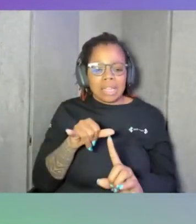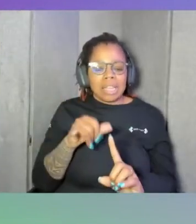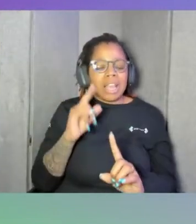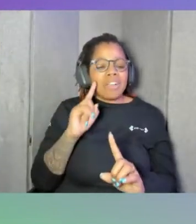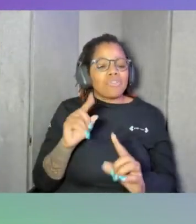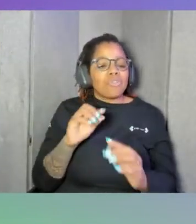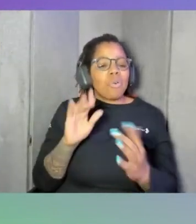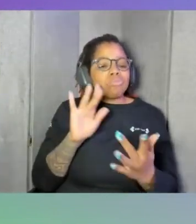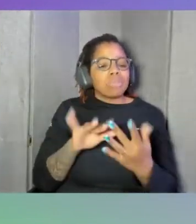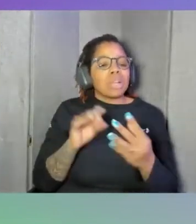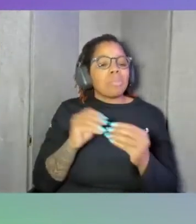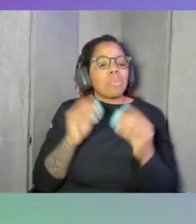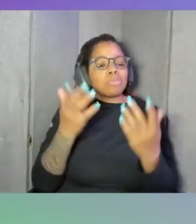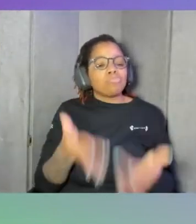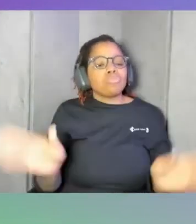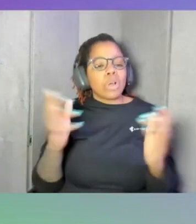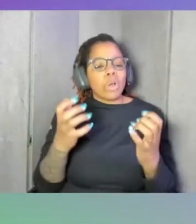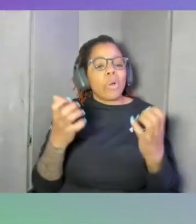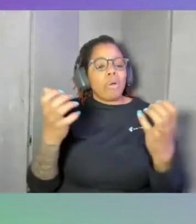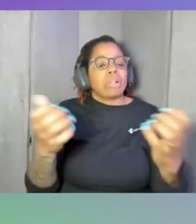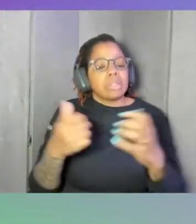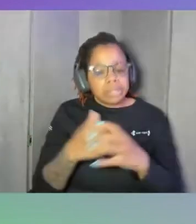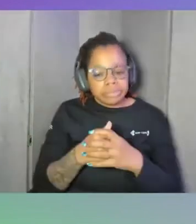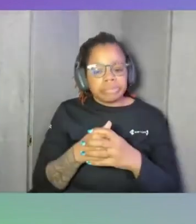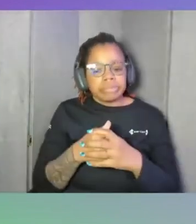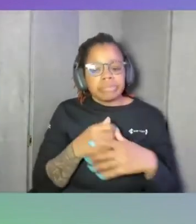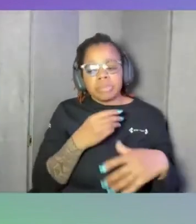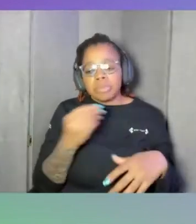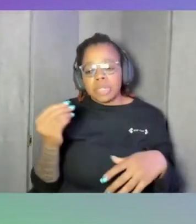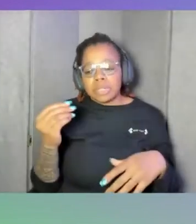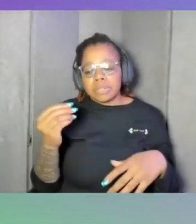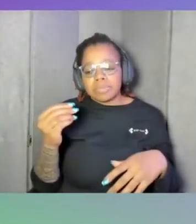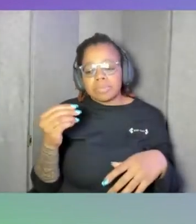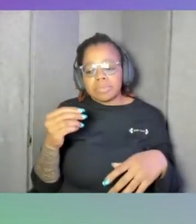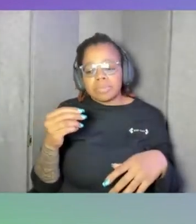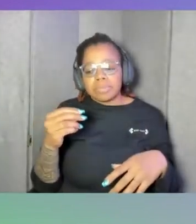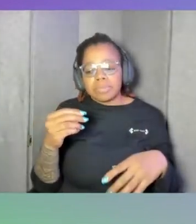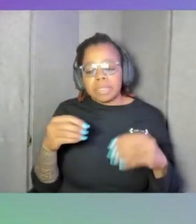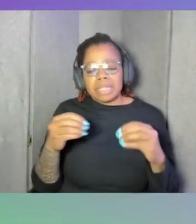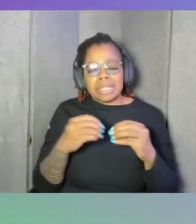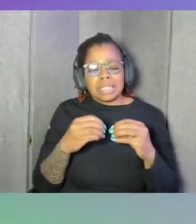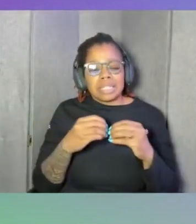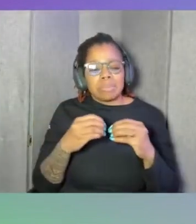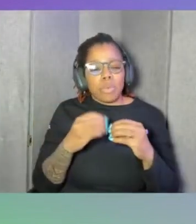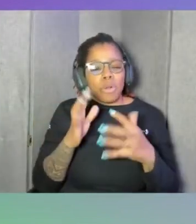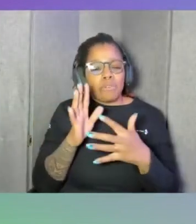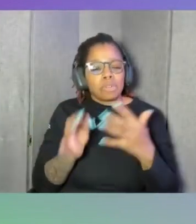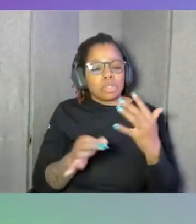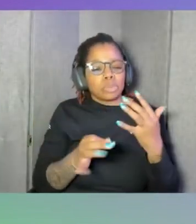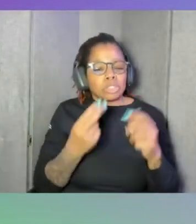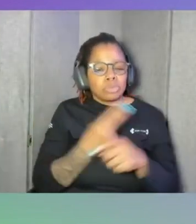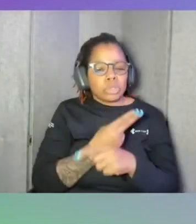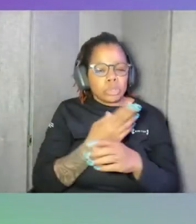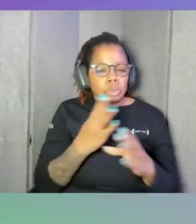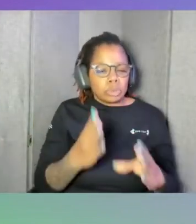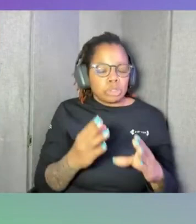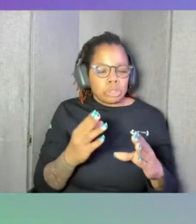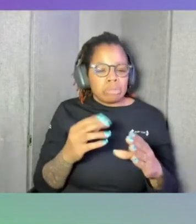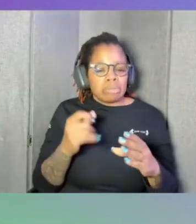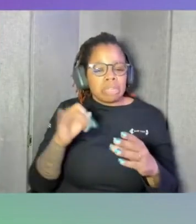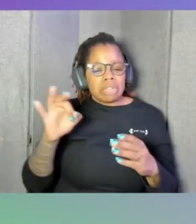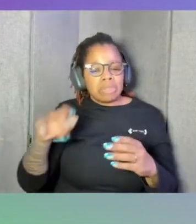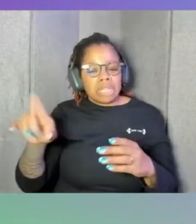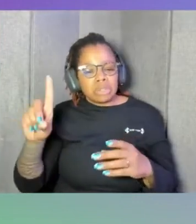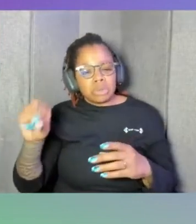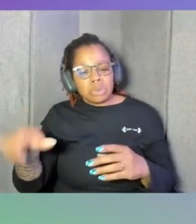broader audience, and it's more of the choice of the user whether or not to do that,